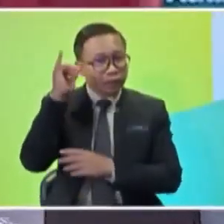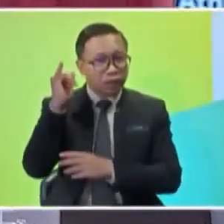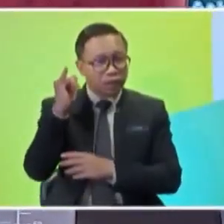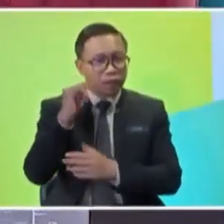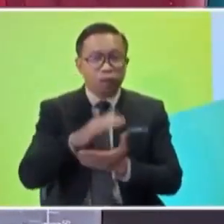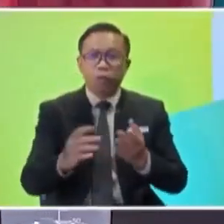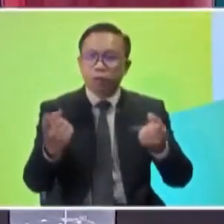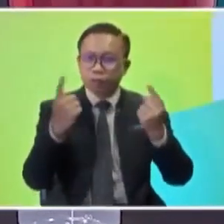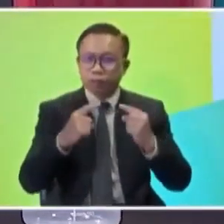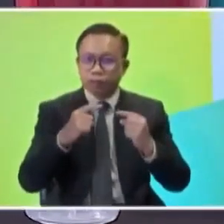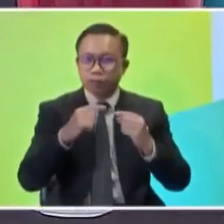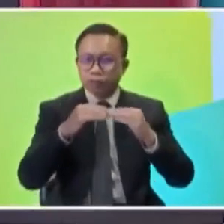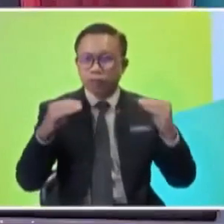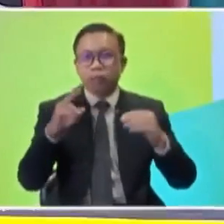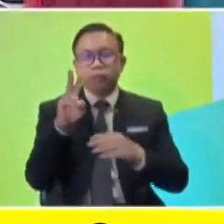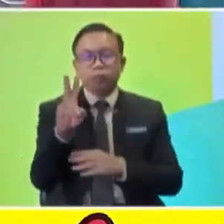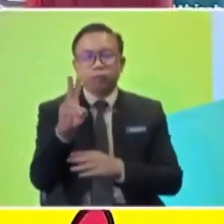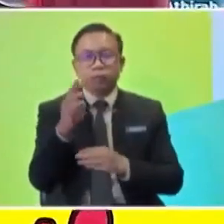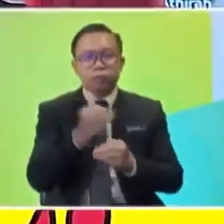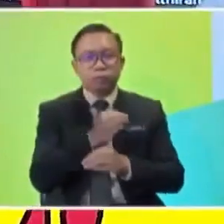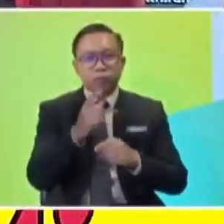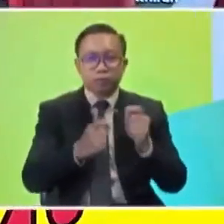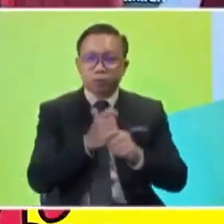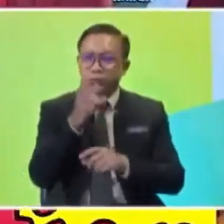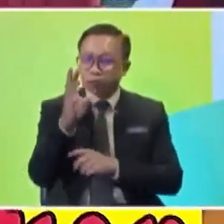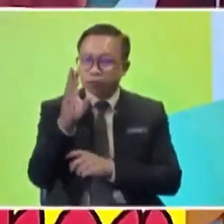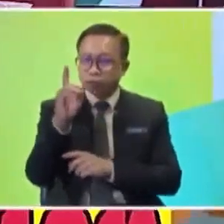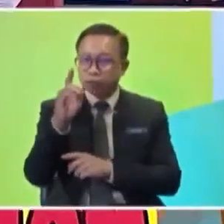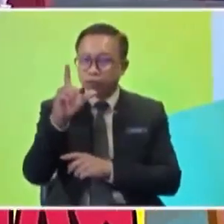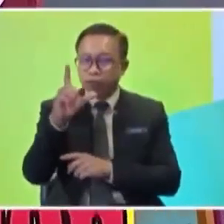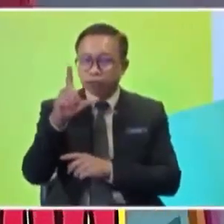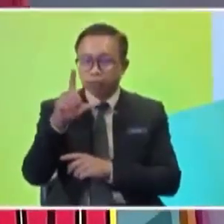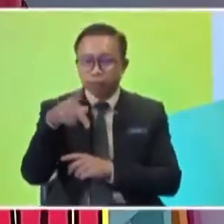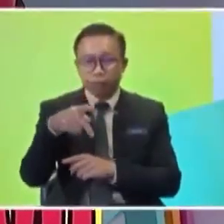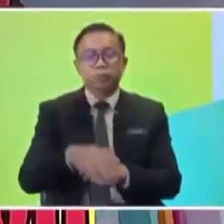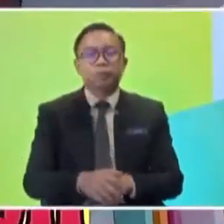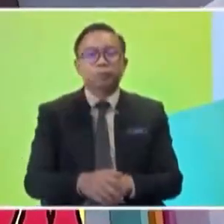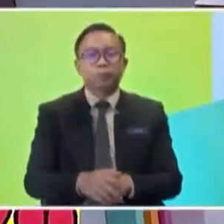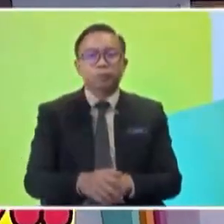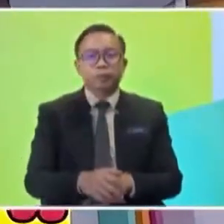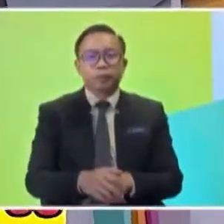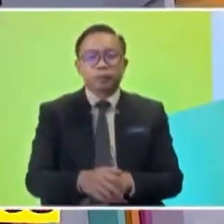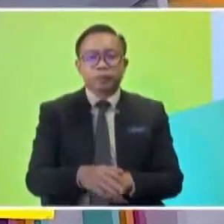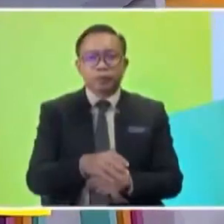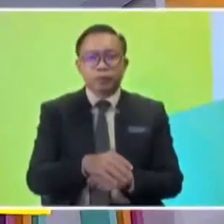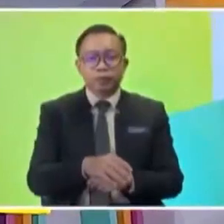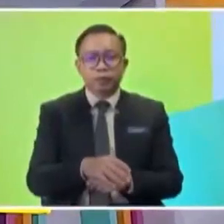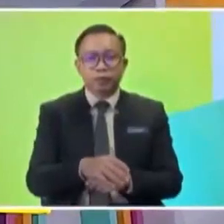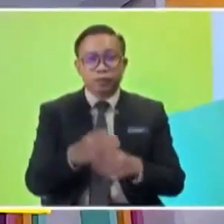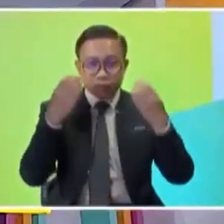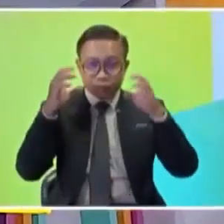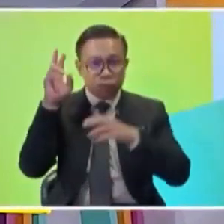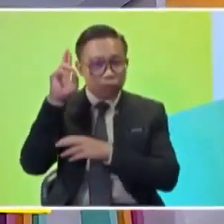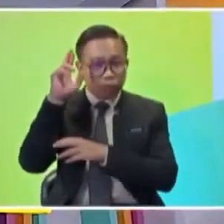Welcome back to Tahap 2 Mathematics Tahun 6 DLP, and you're watching with me Chris MJ as well as Mr.